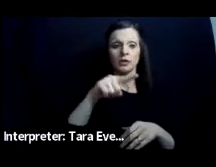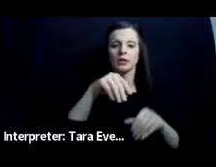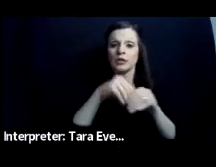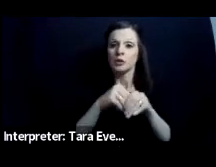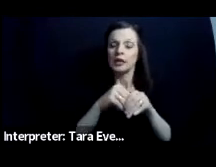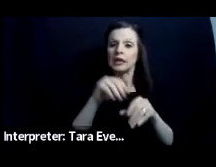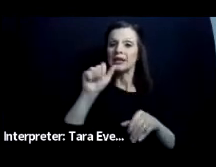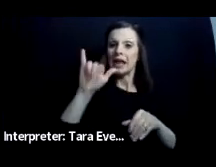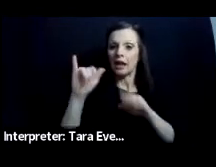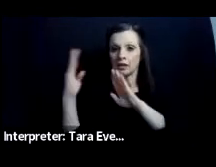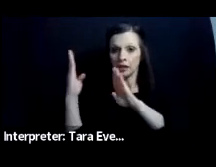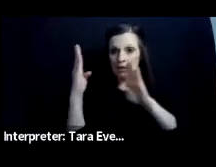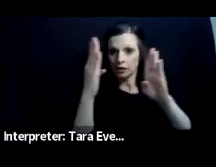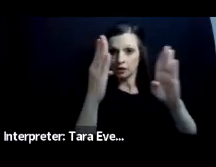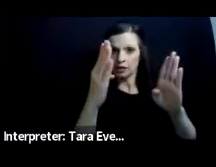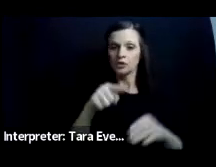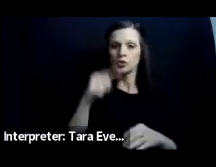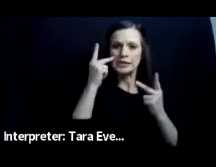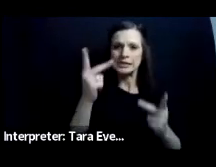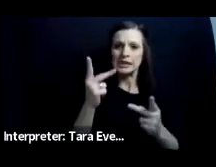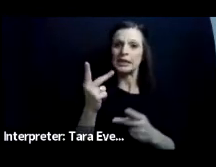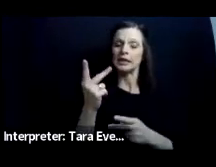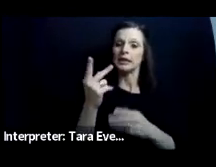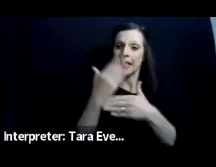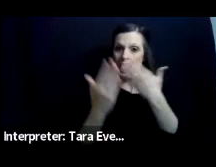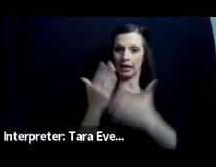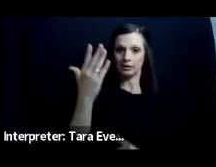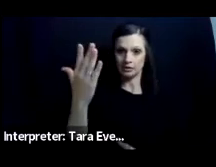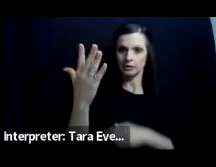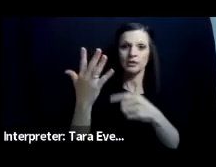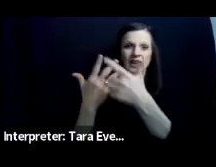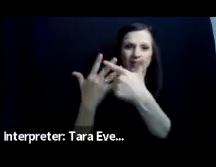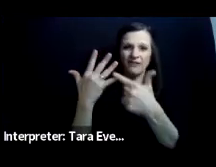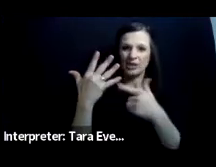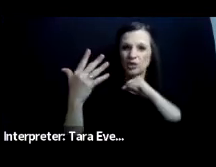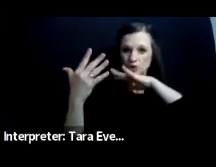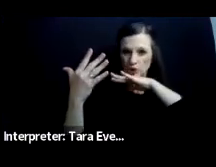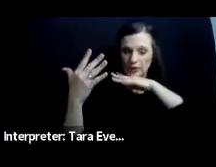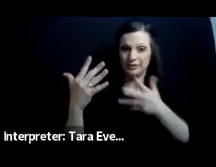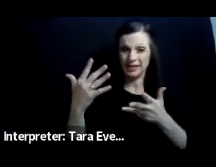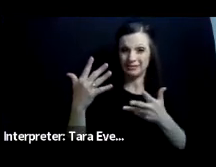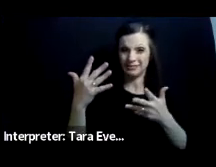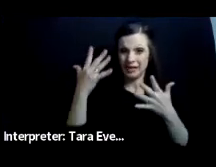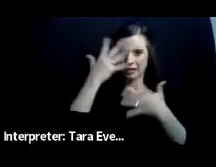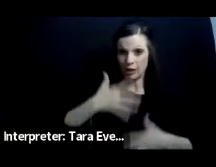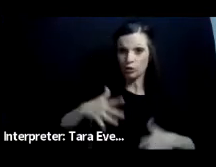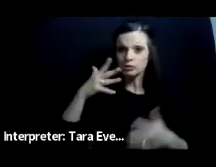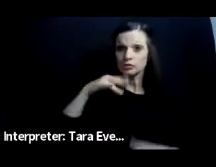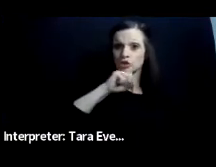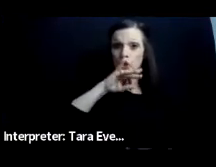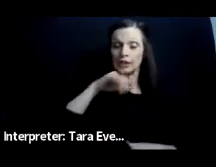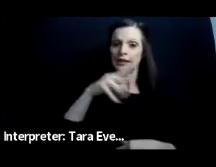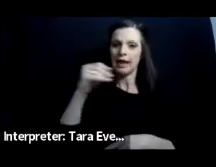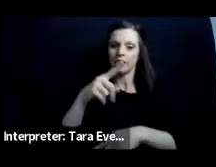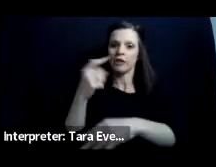their fingers are dirty, and they just look dirty, and they're injecting drugs.